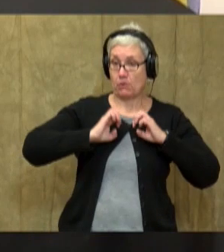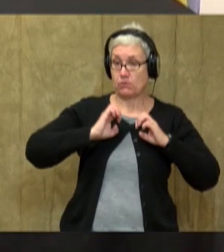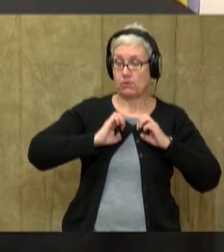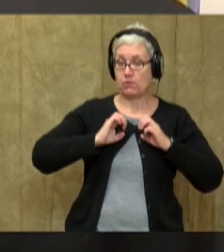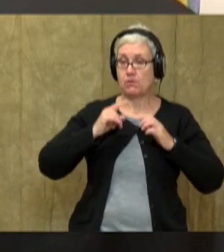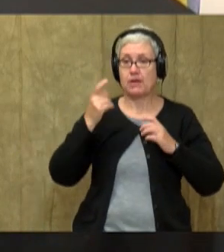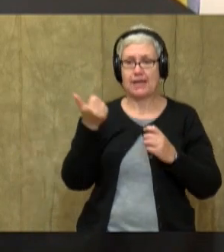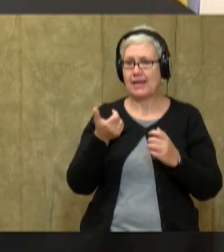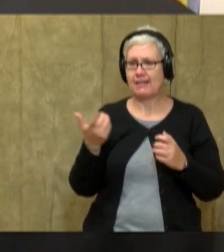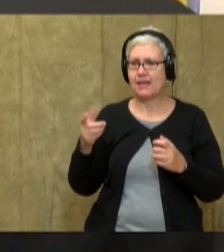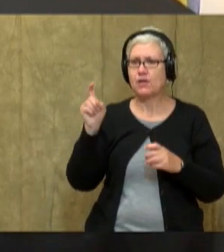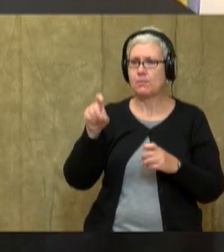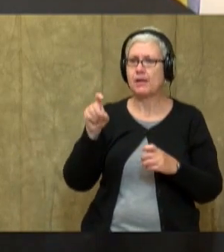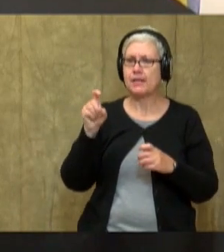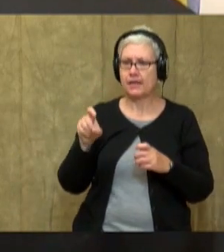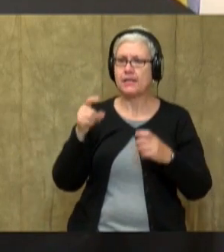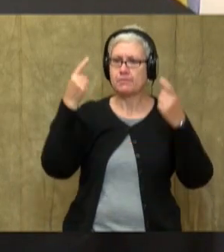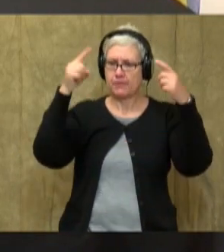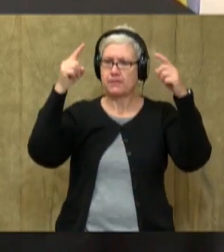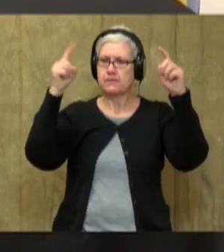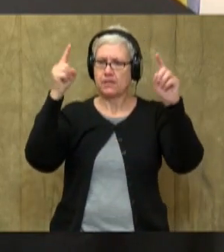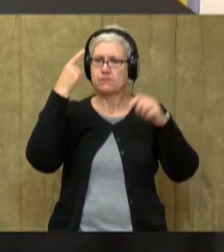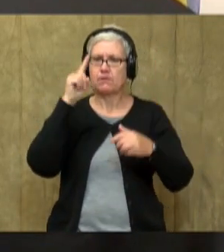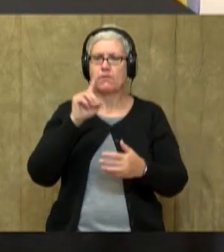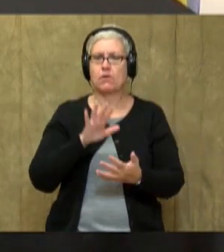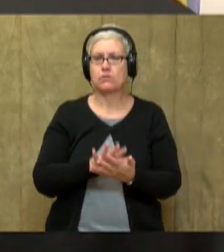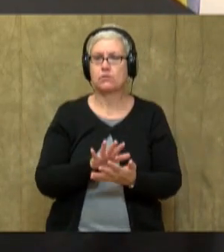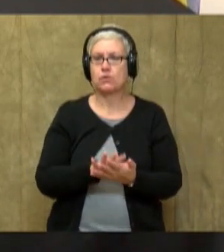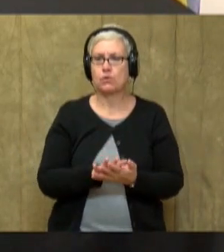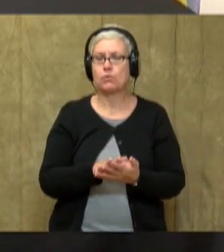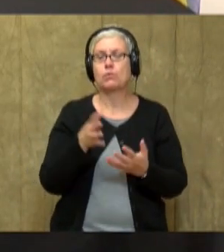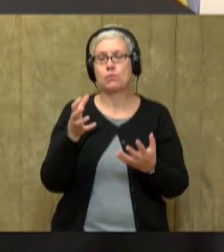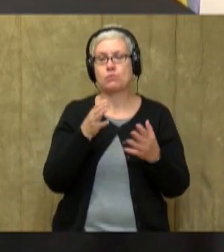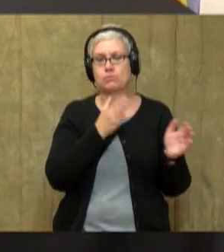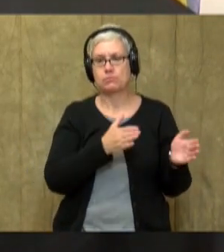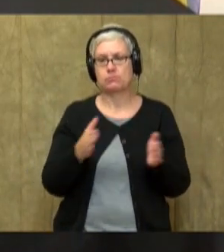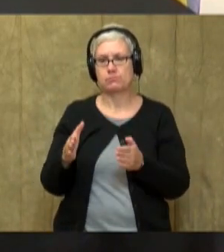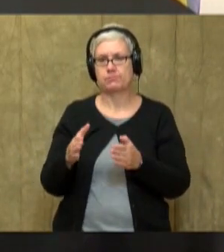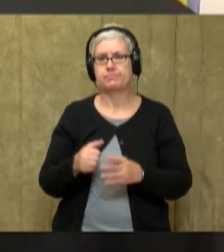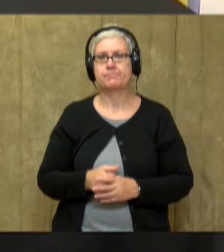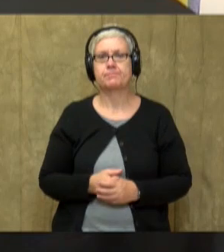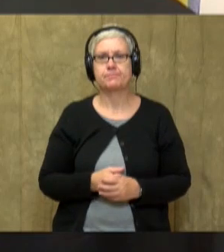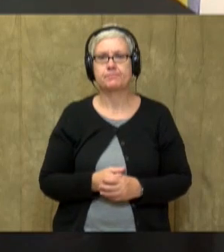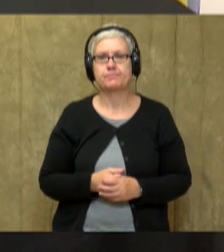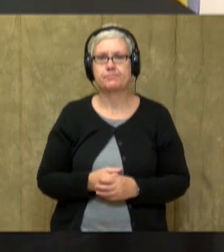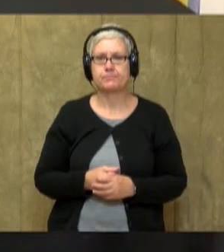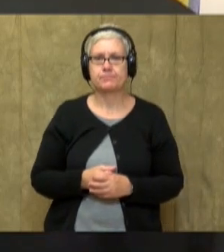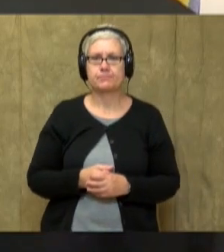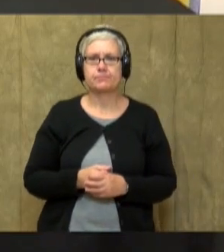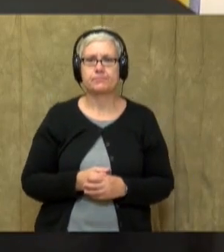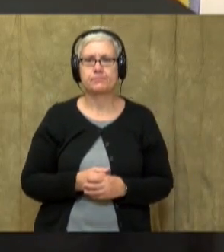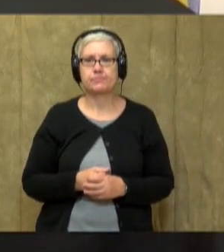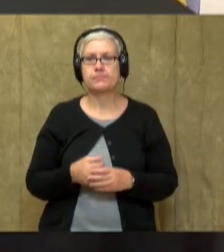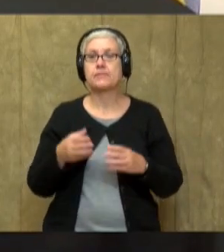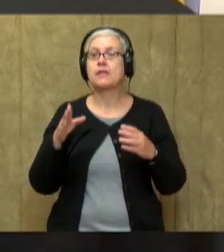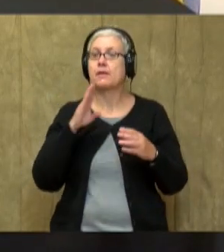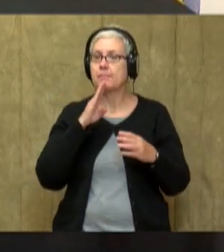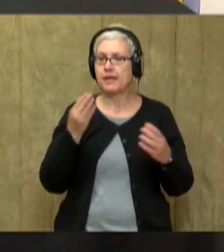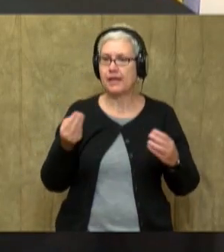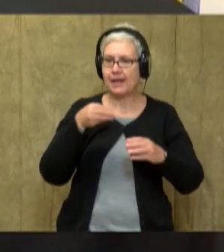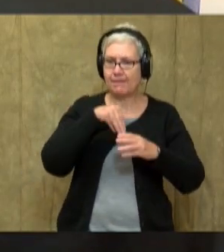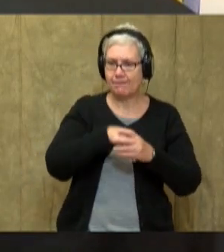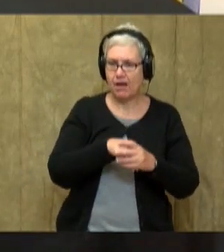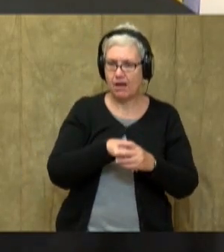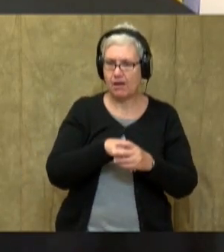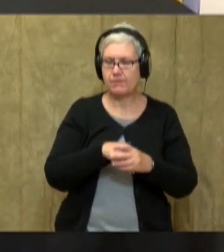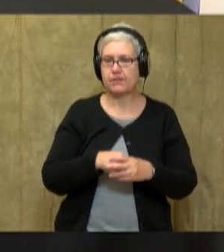may need in order to be successful for school. We want you to be organized and be prepared. Be involved. This